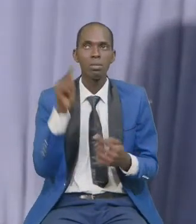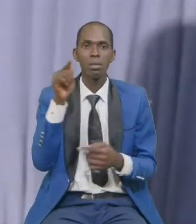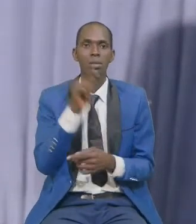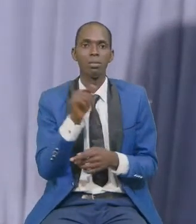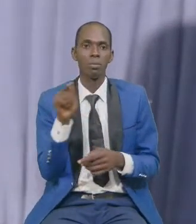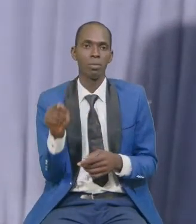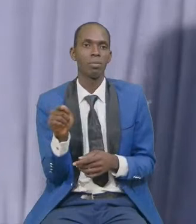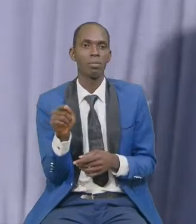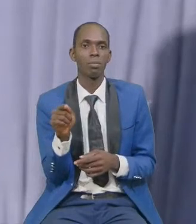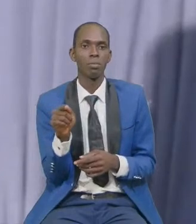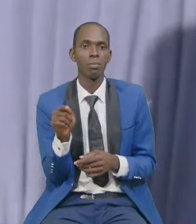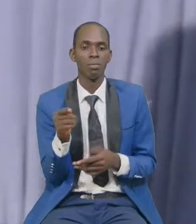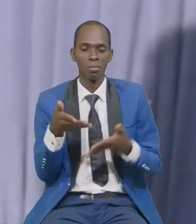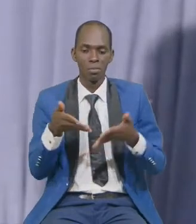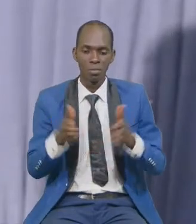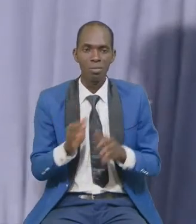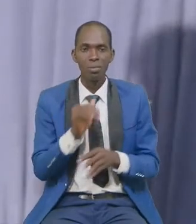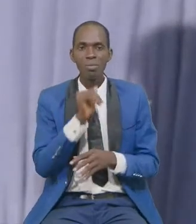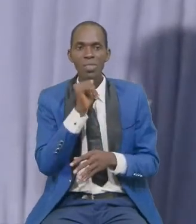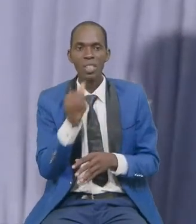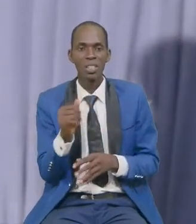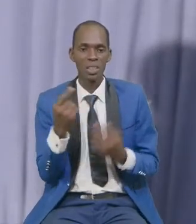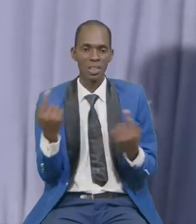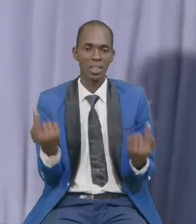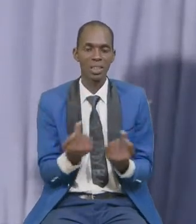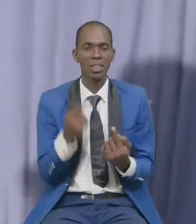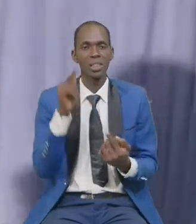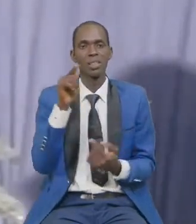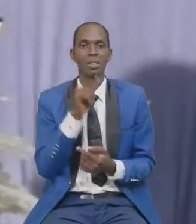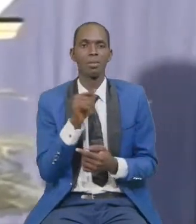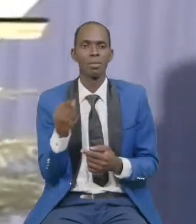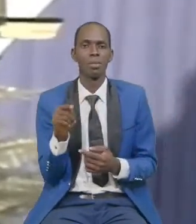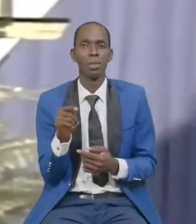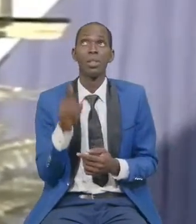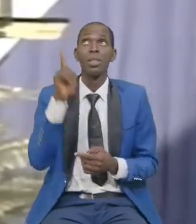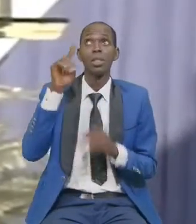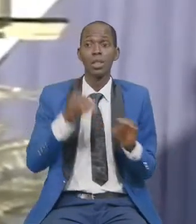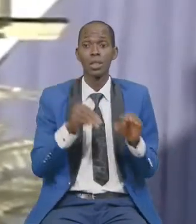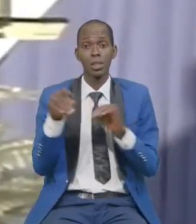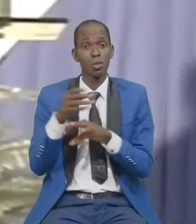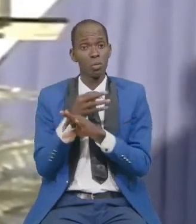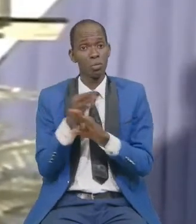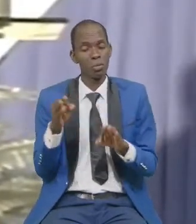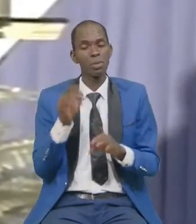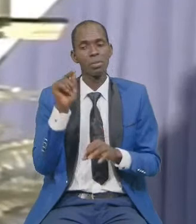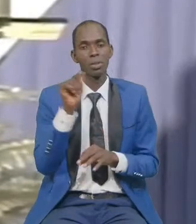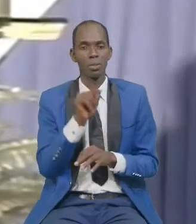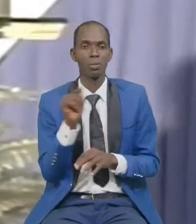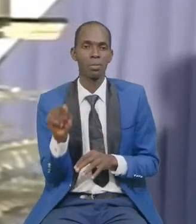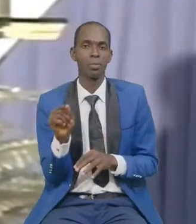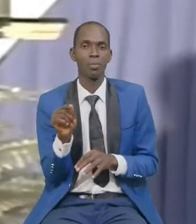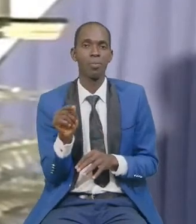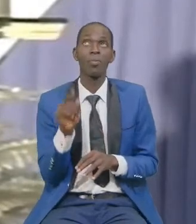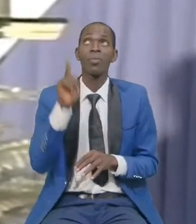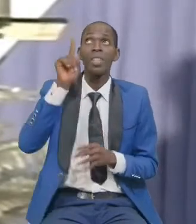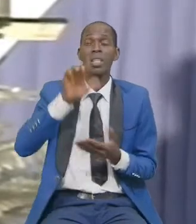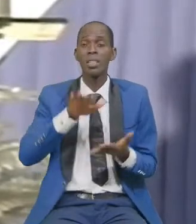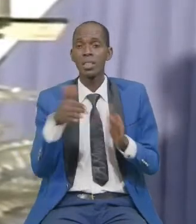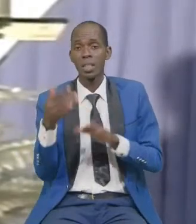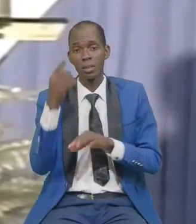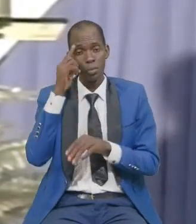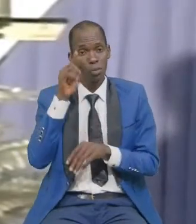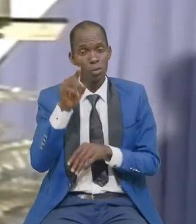therefore. Let not sin therefore. It sets you free. Therefore, he died for